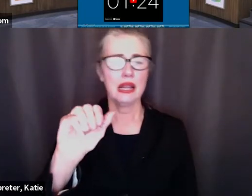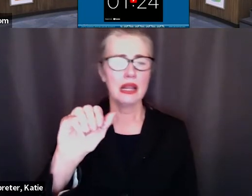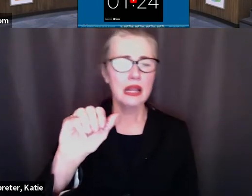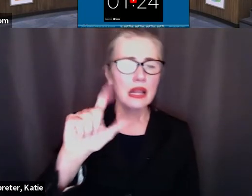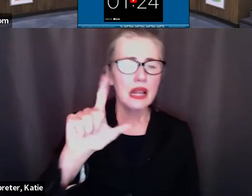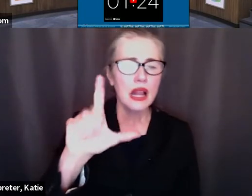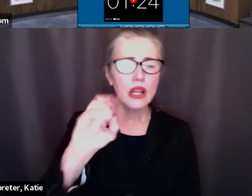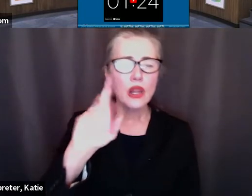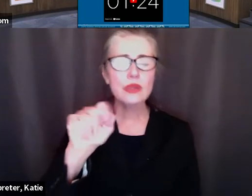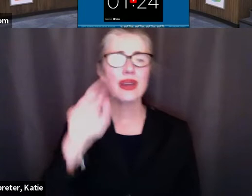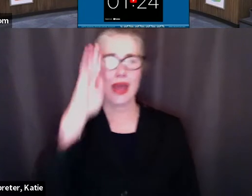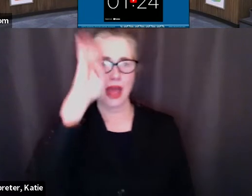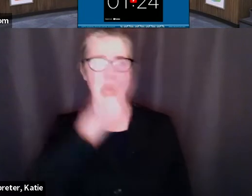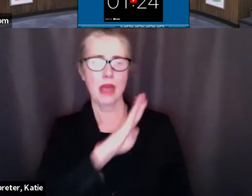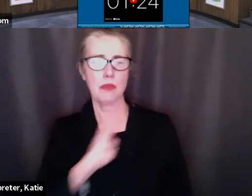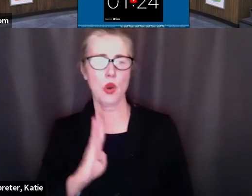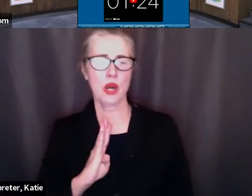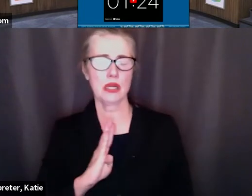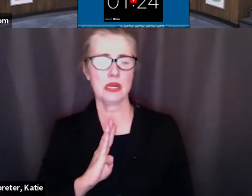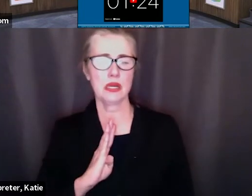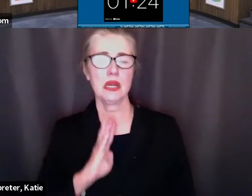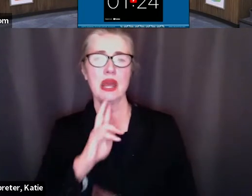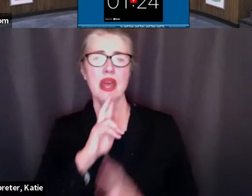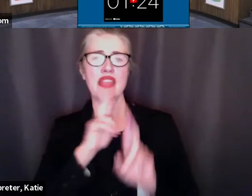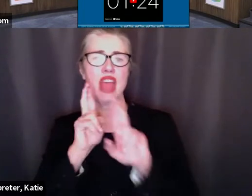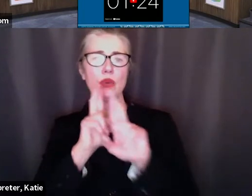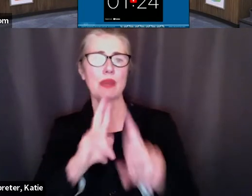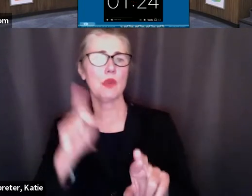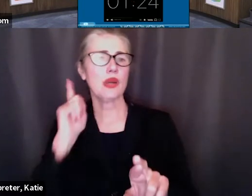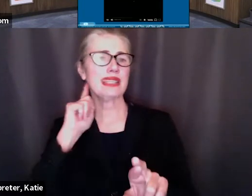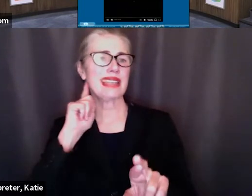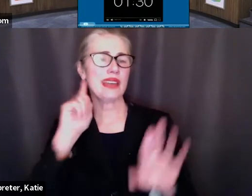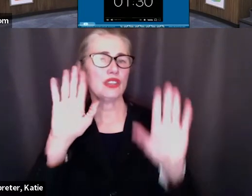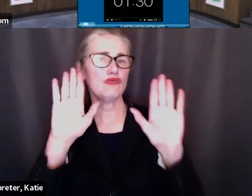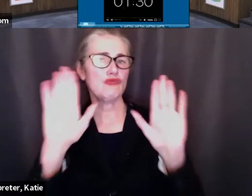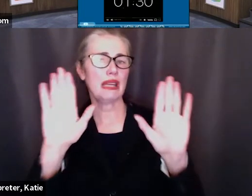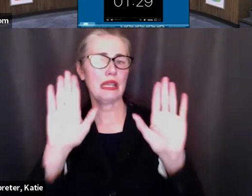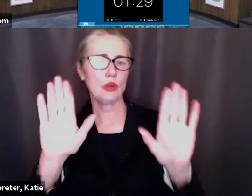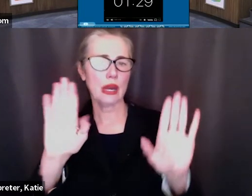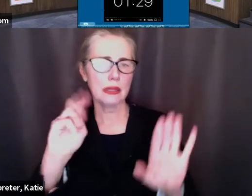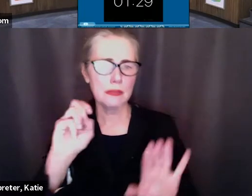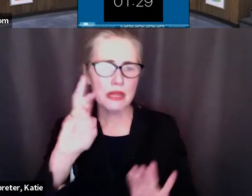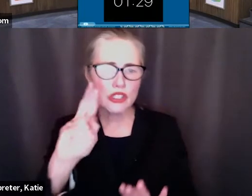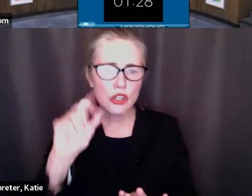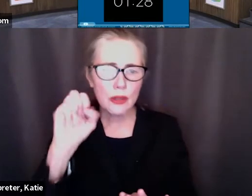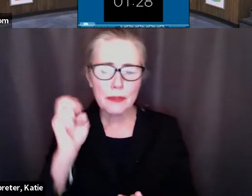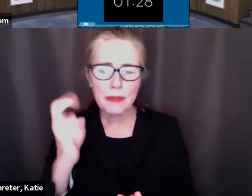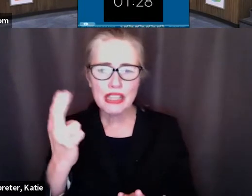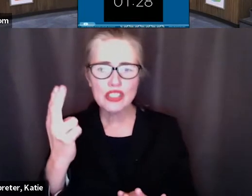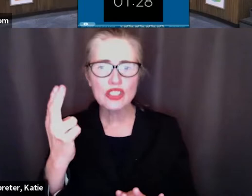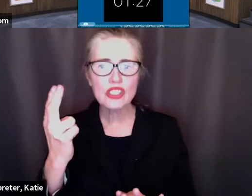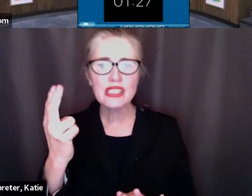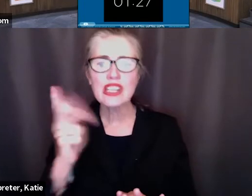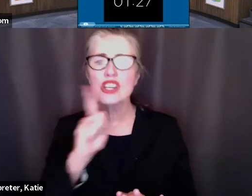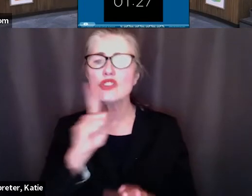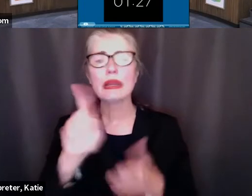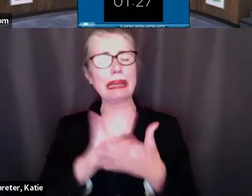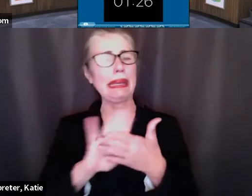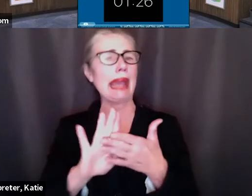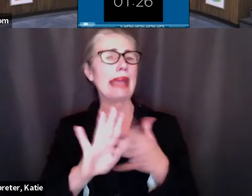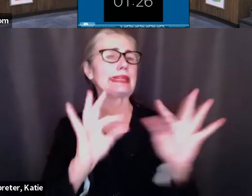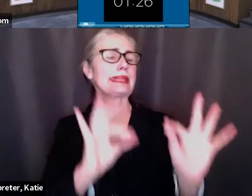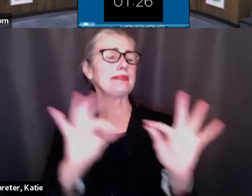hi board mr vince's uh report sounded really great it was very neat and tidy